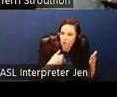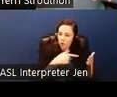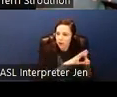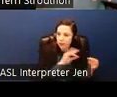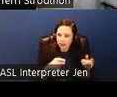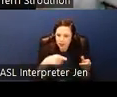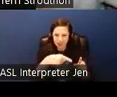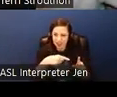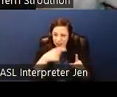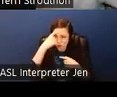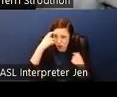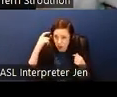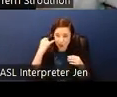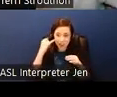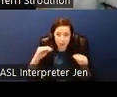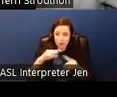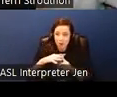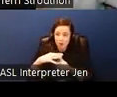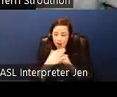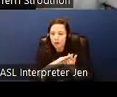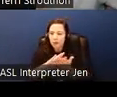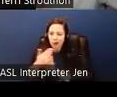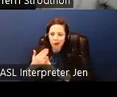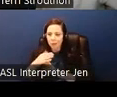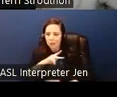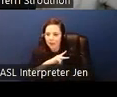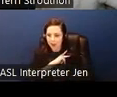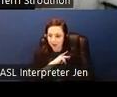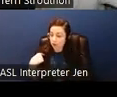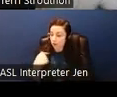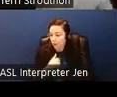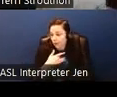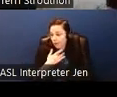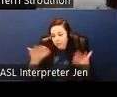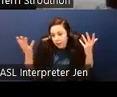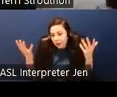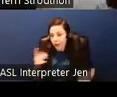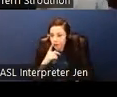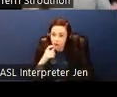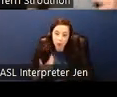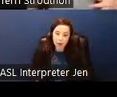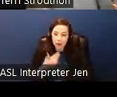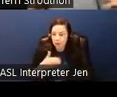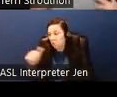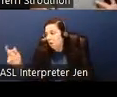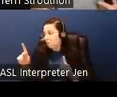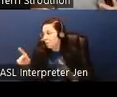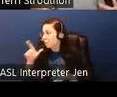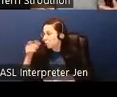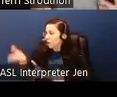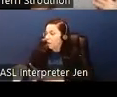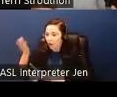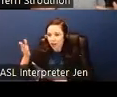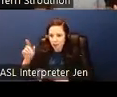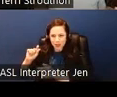we've experienced, they show up as our personality. And we think that's just who we are and just who other people are. But recontextualizing